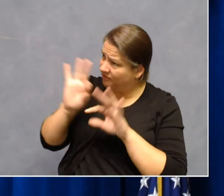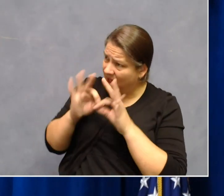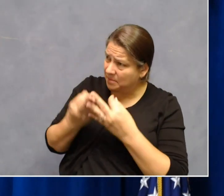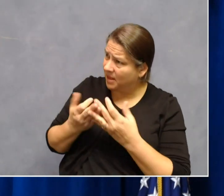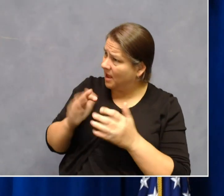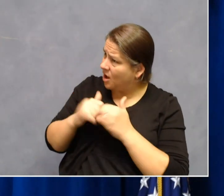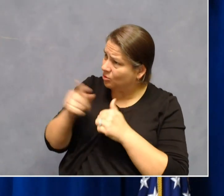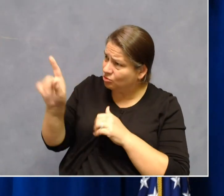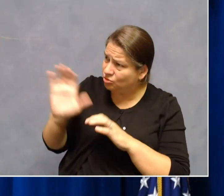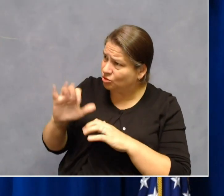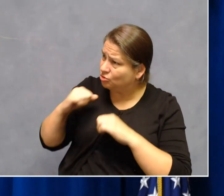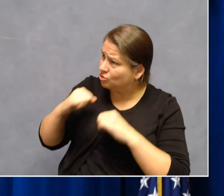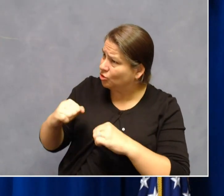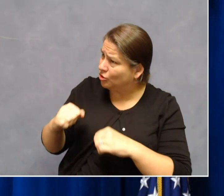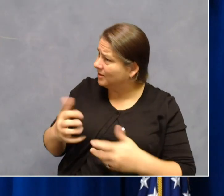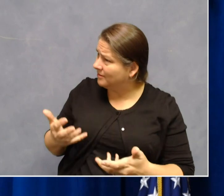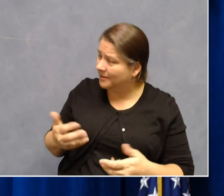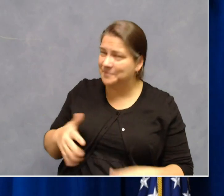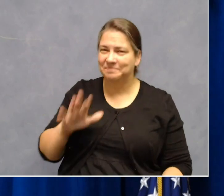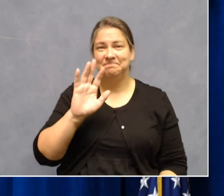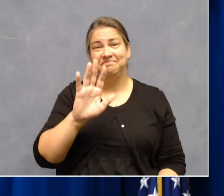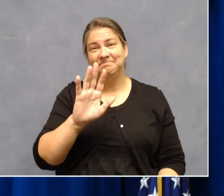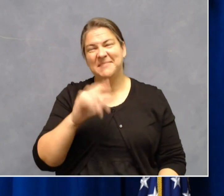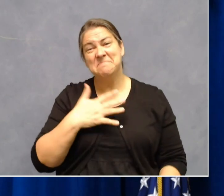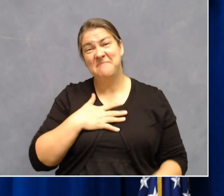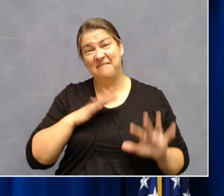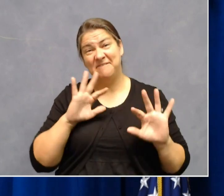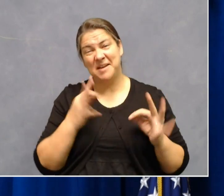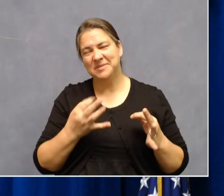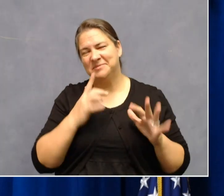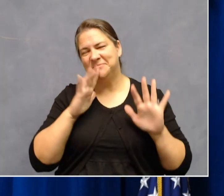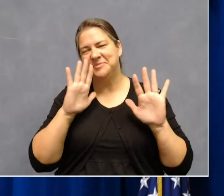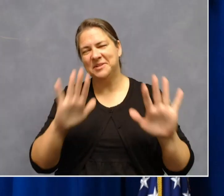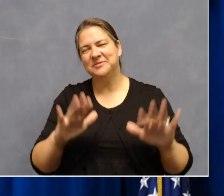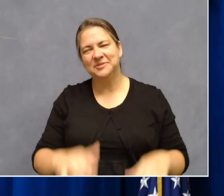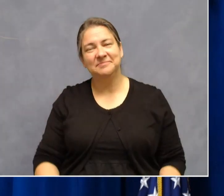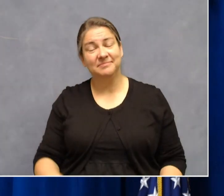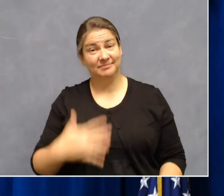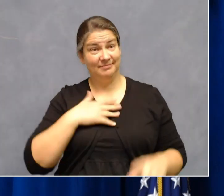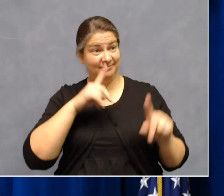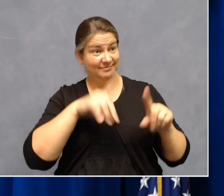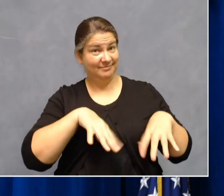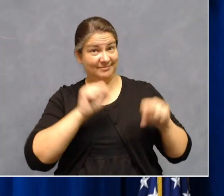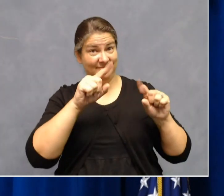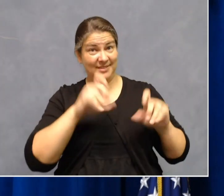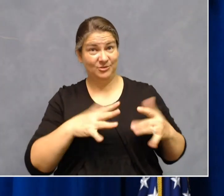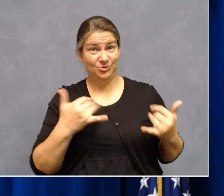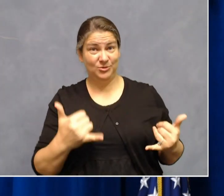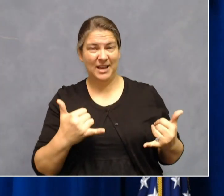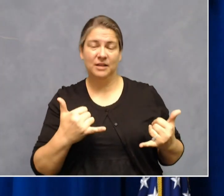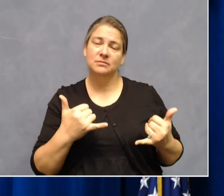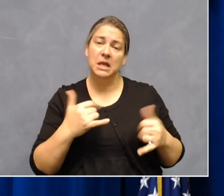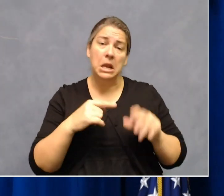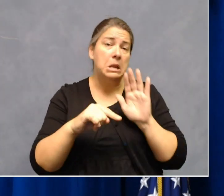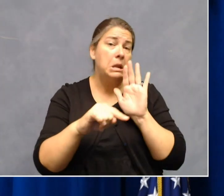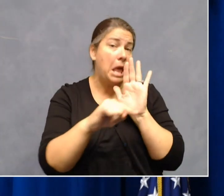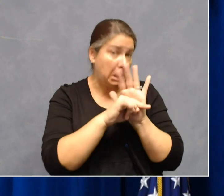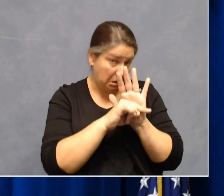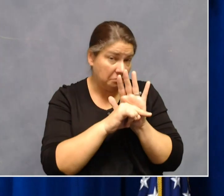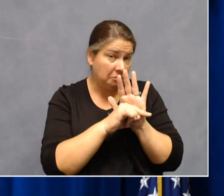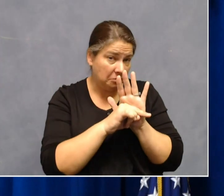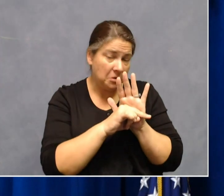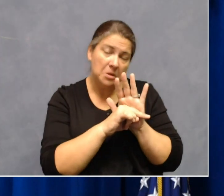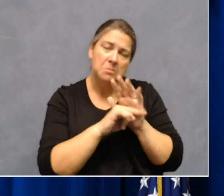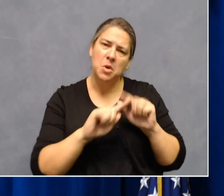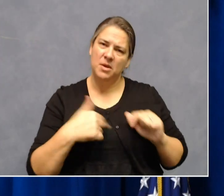doing great. My family and I, again, tested negative today, but it's early. But we've got a positive attitude for the most part. I have a